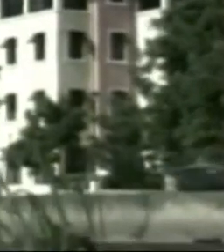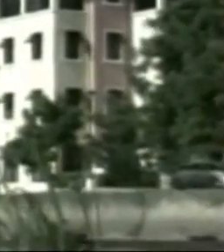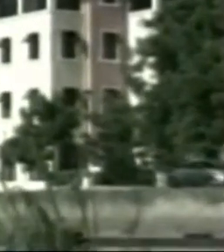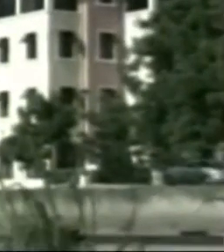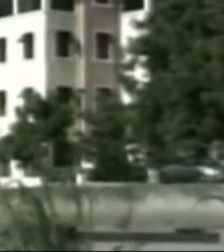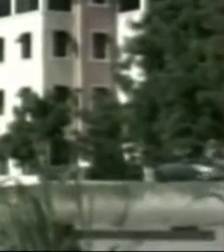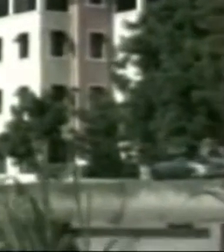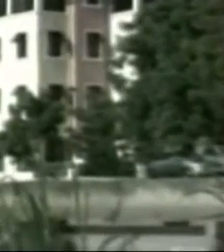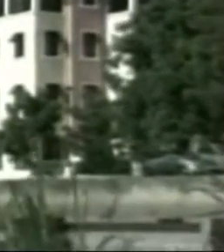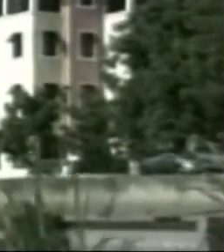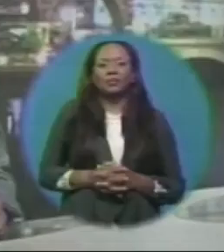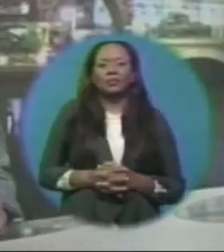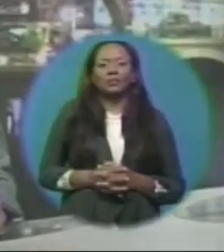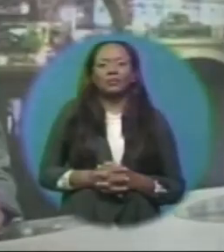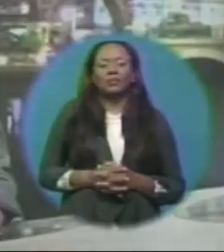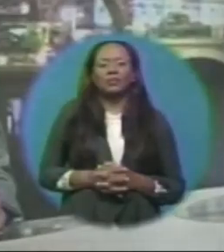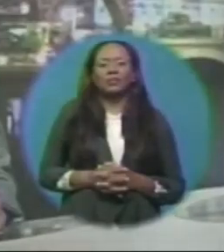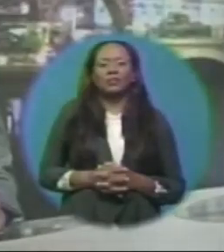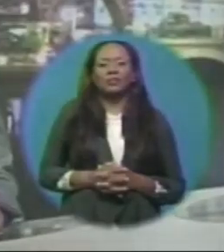group operates.